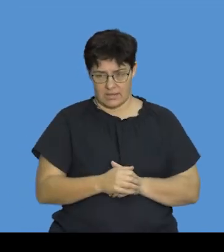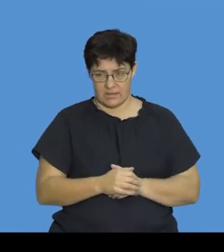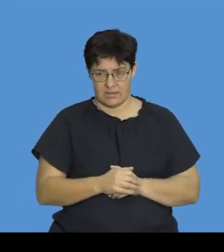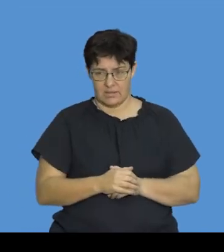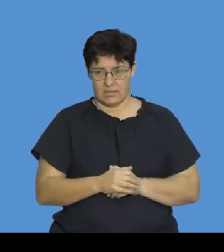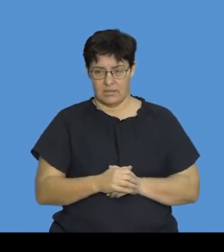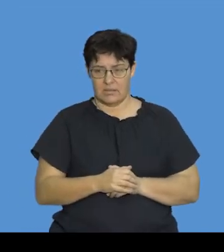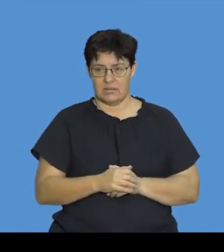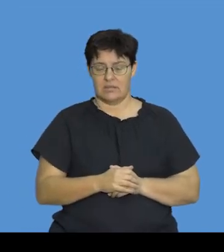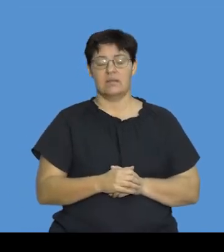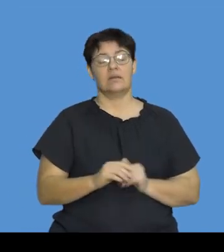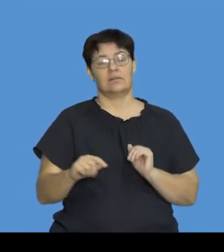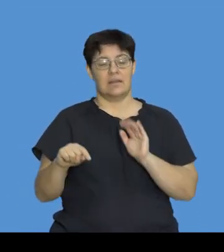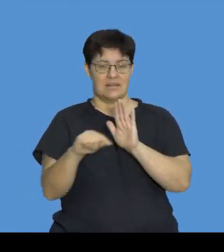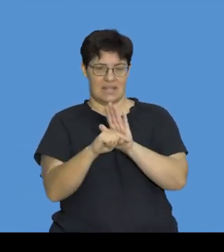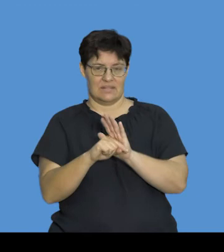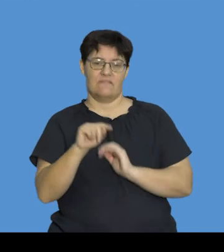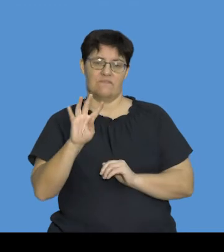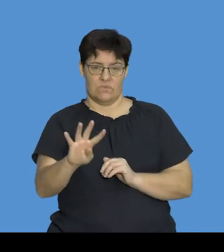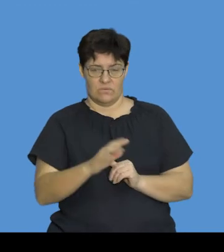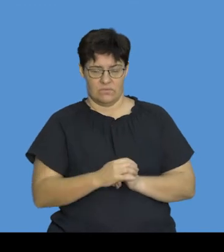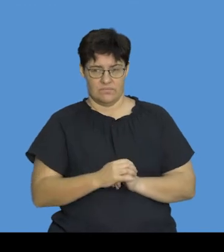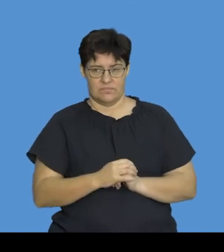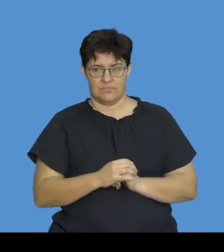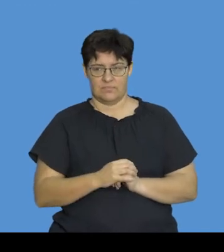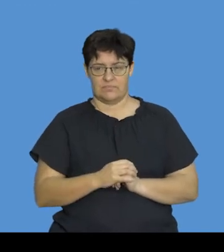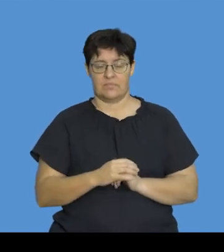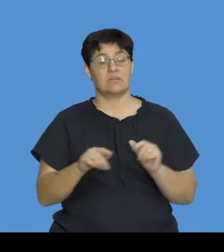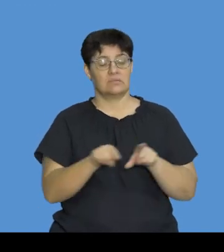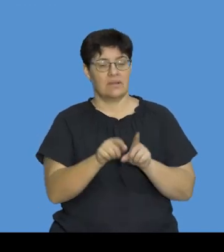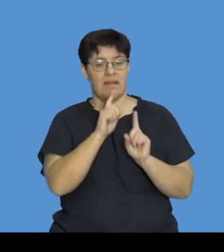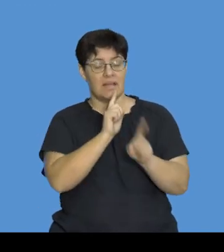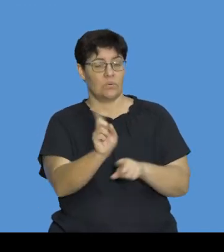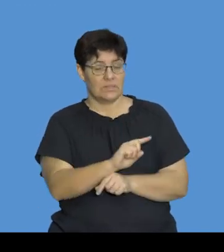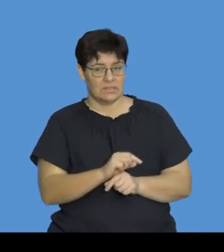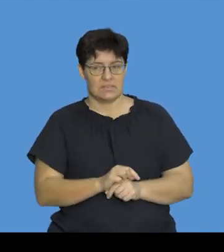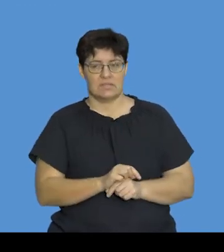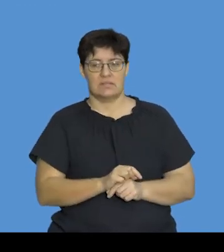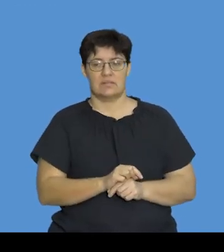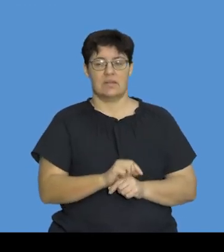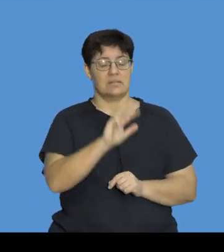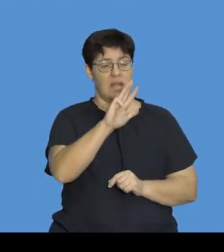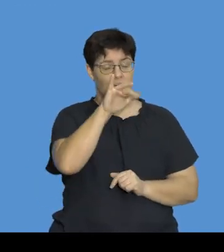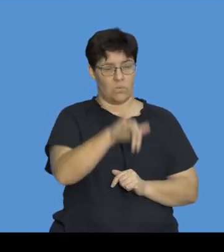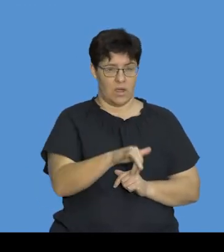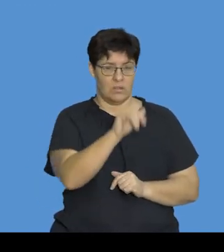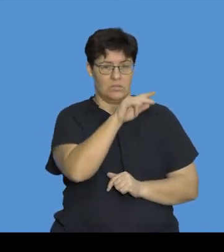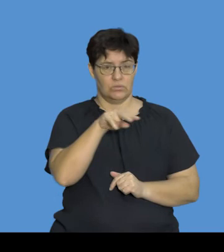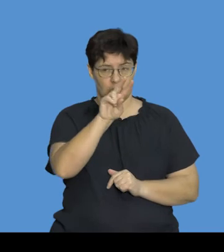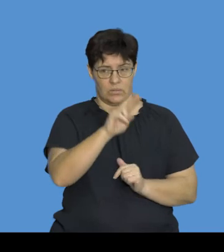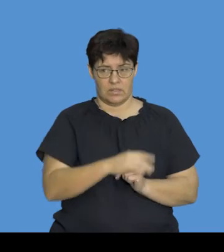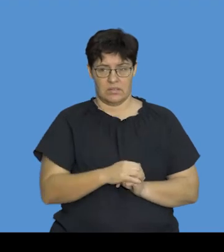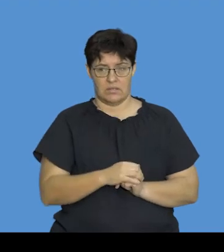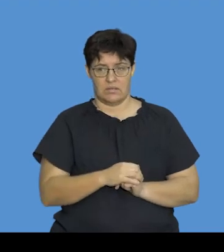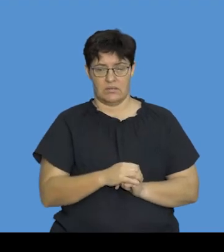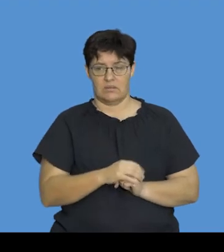6y, and then lastly negative 4. And this will then be equals to 9y